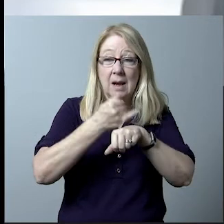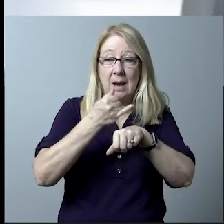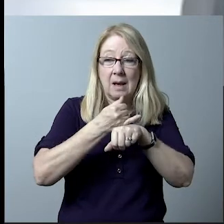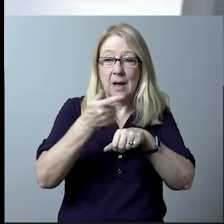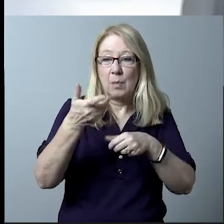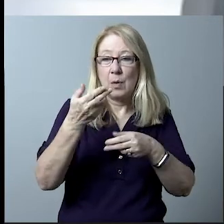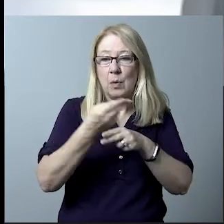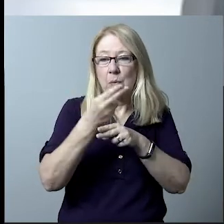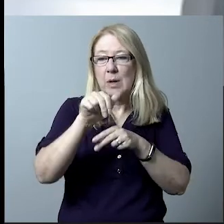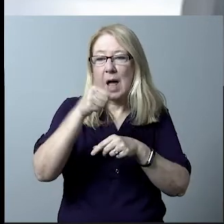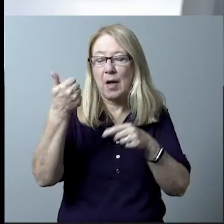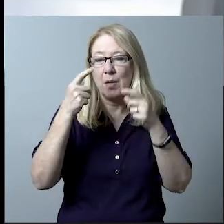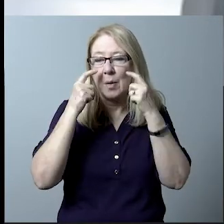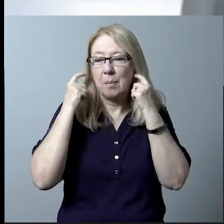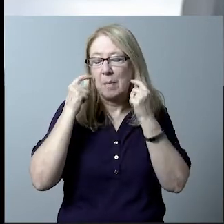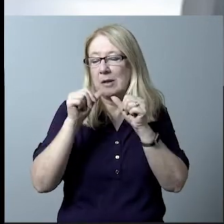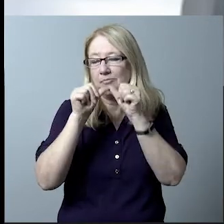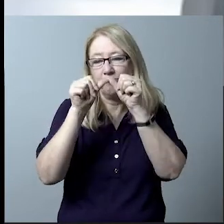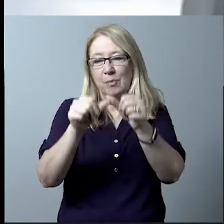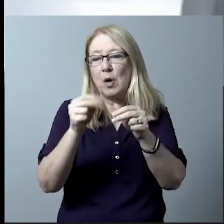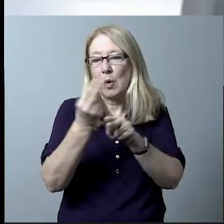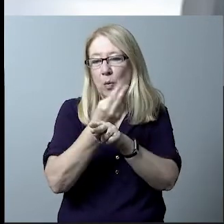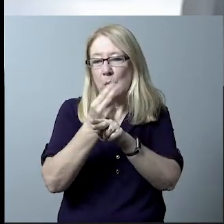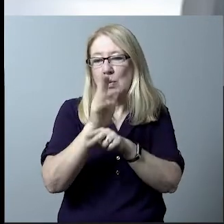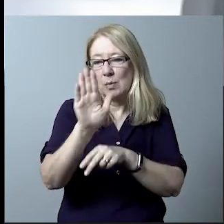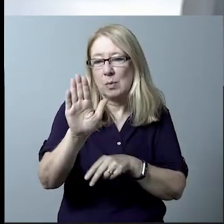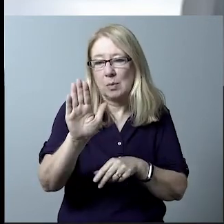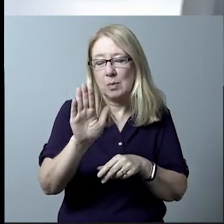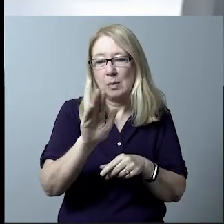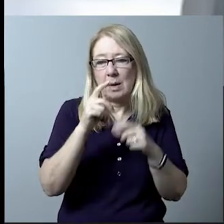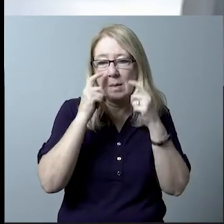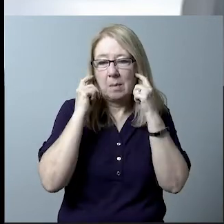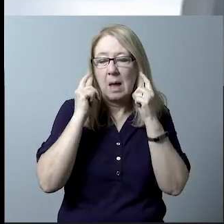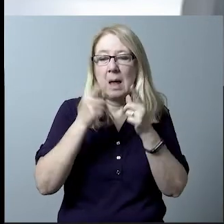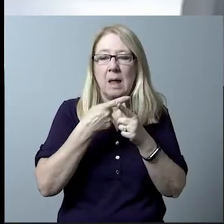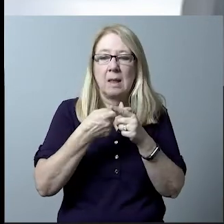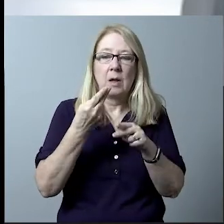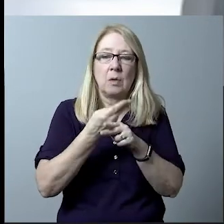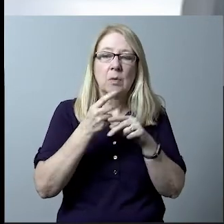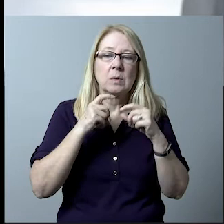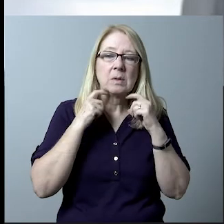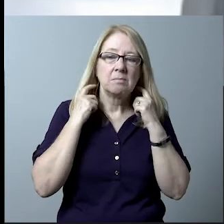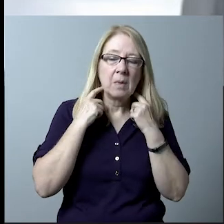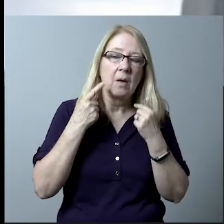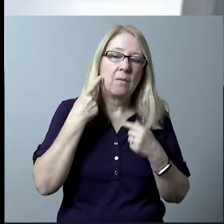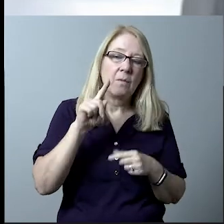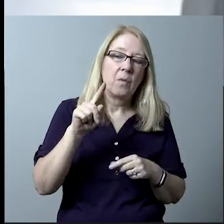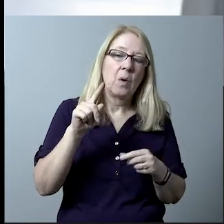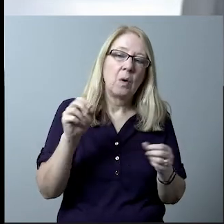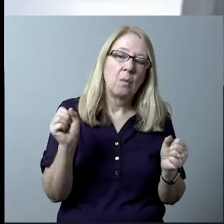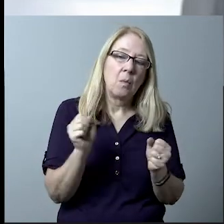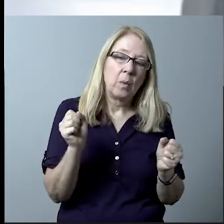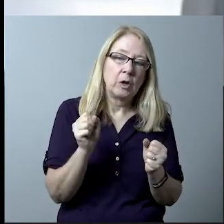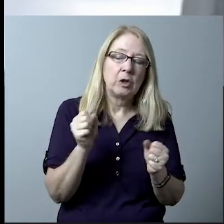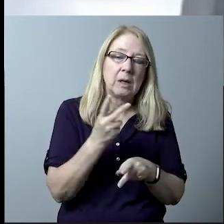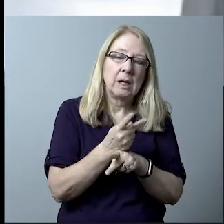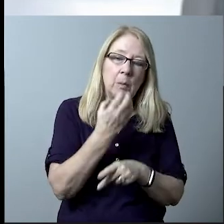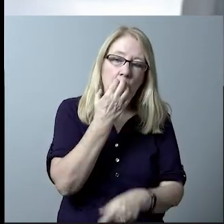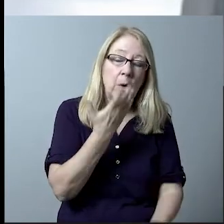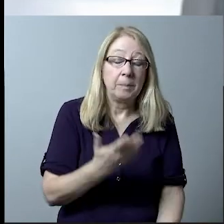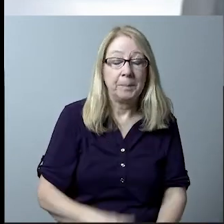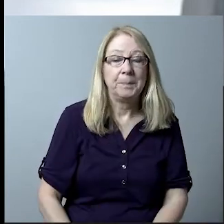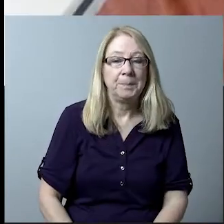ideally, and if you've been on campus, you've already been wearing other face coverings, just continue to do so, and then use the gaiter and double and triple it up.